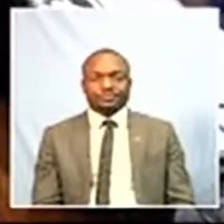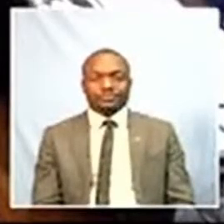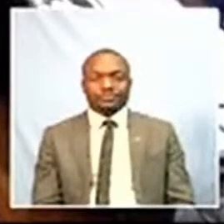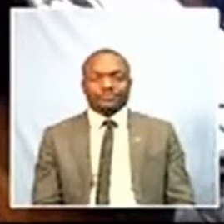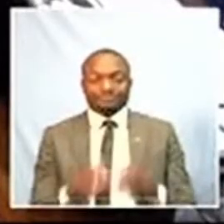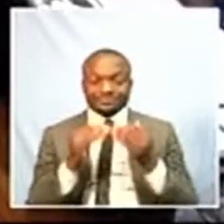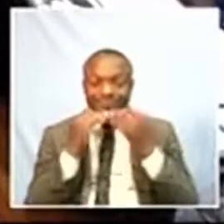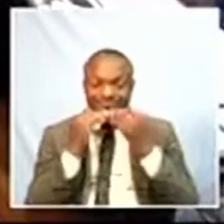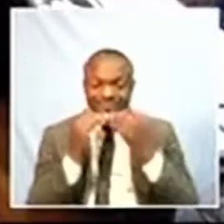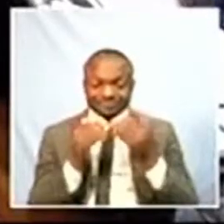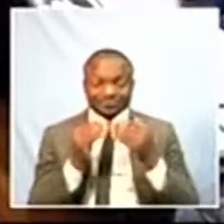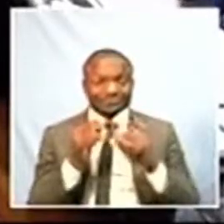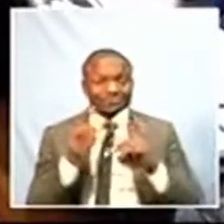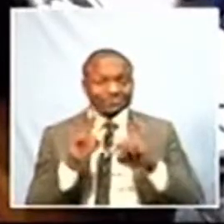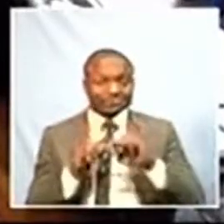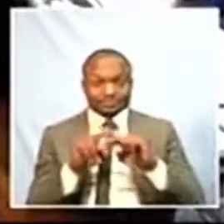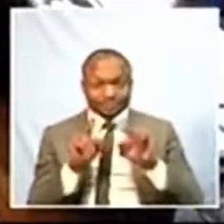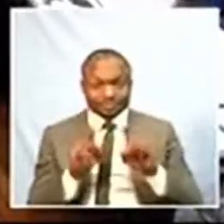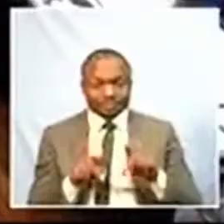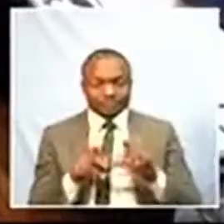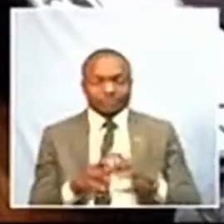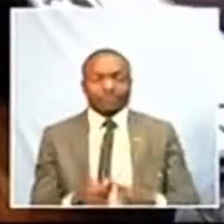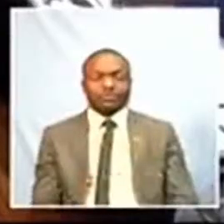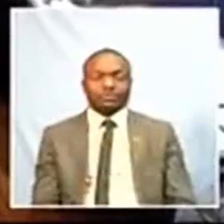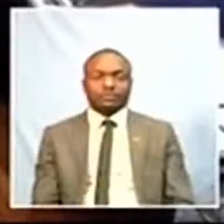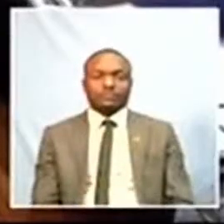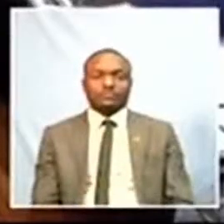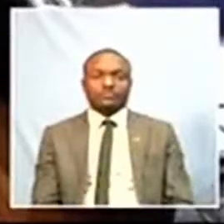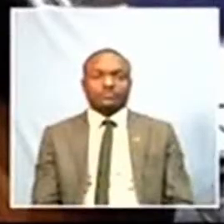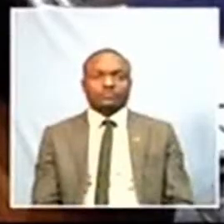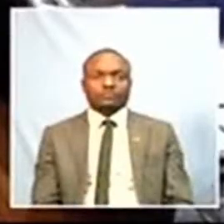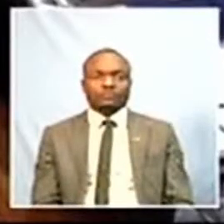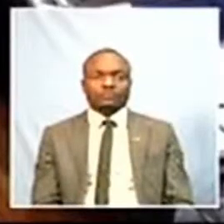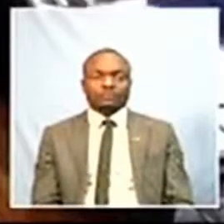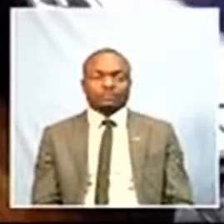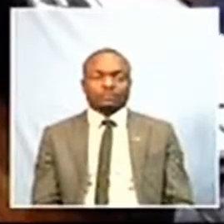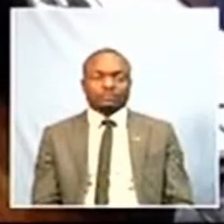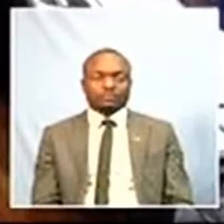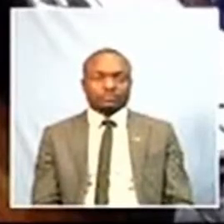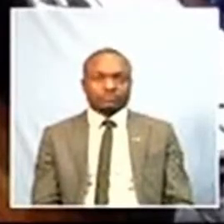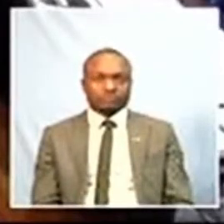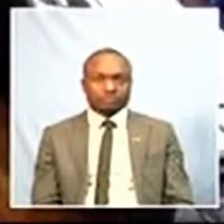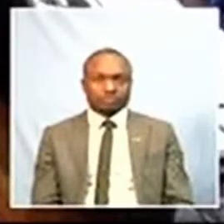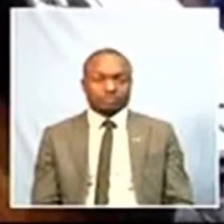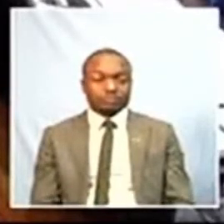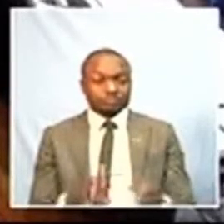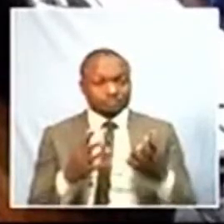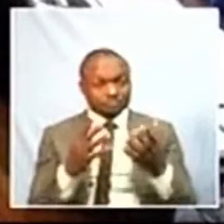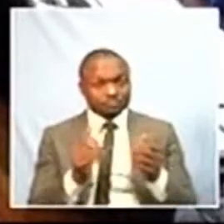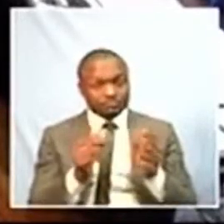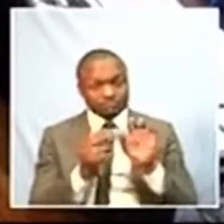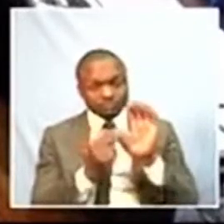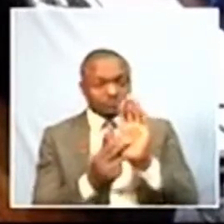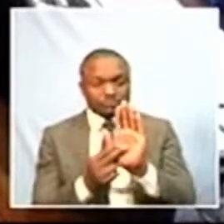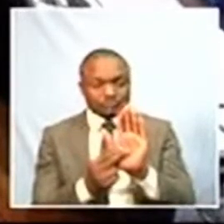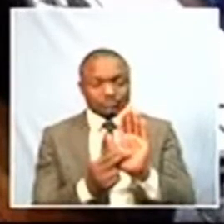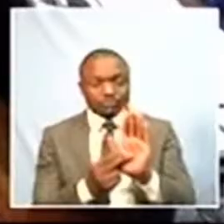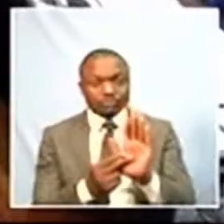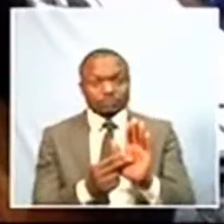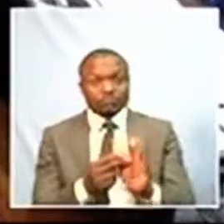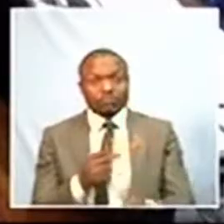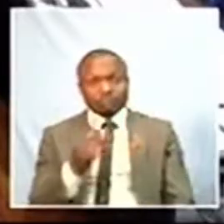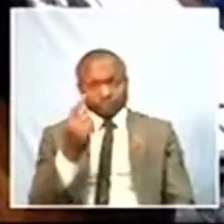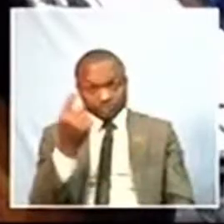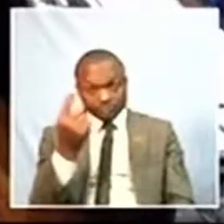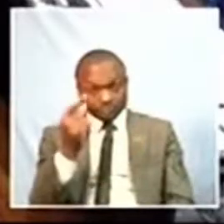Thank you, Chairperson. We want to indicate that there's only one